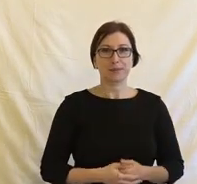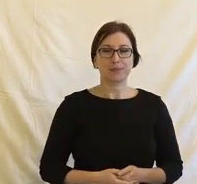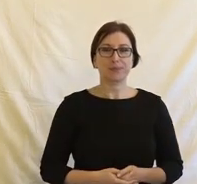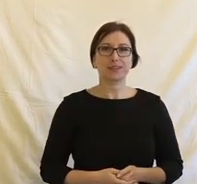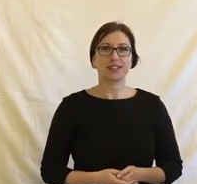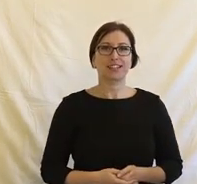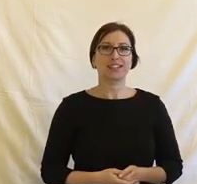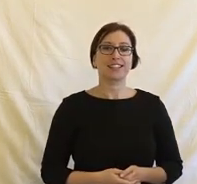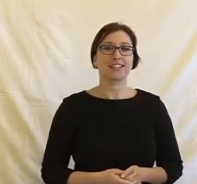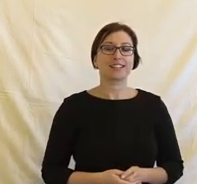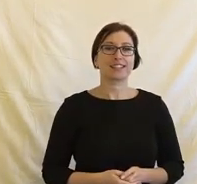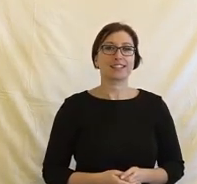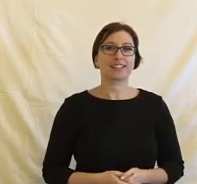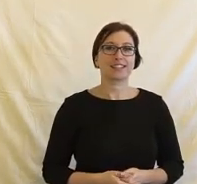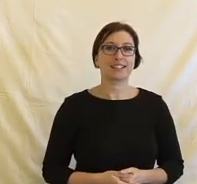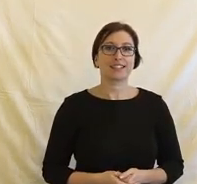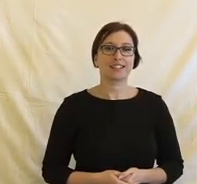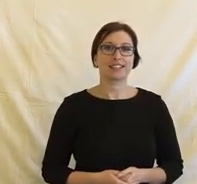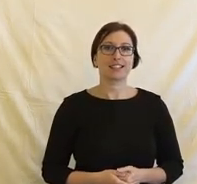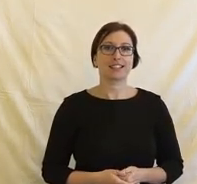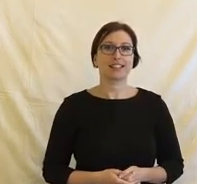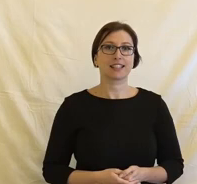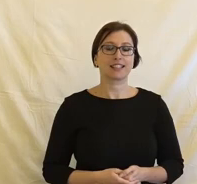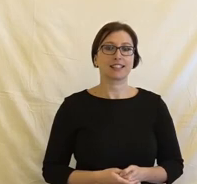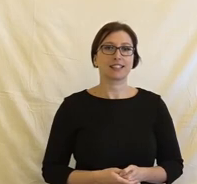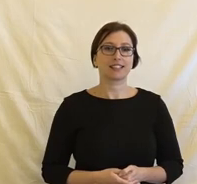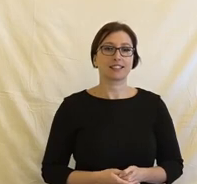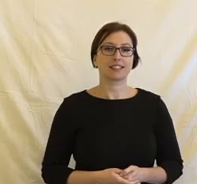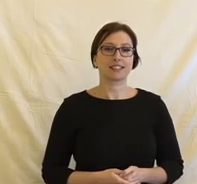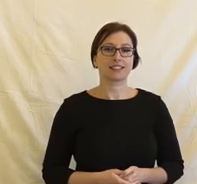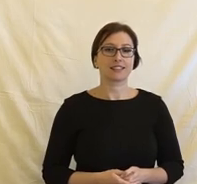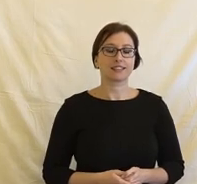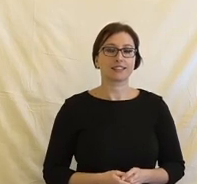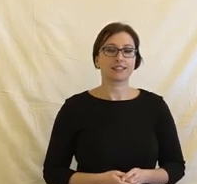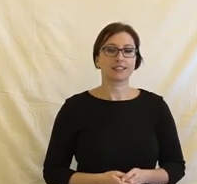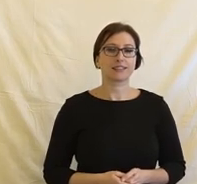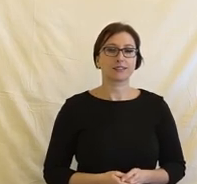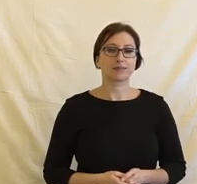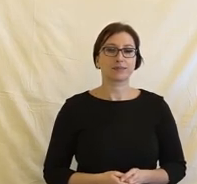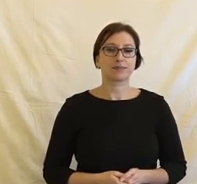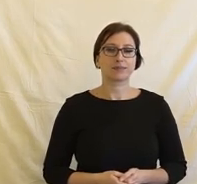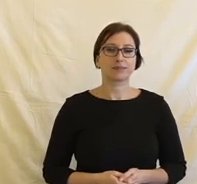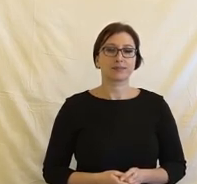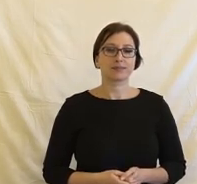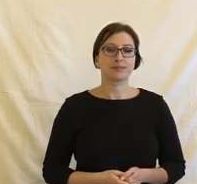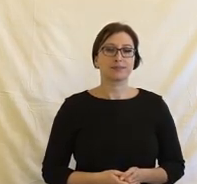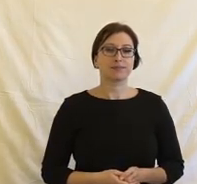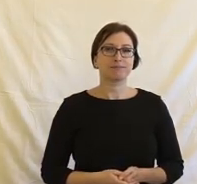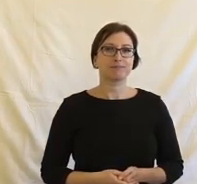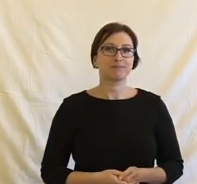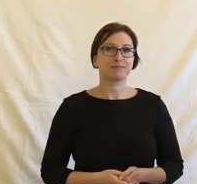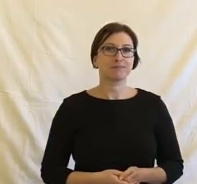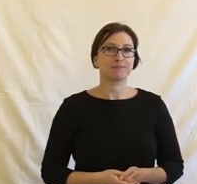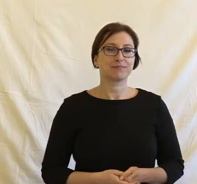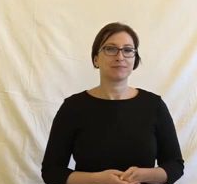Okay. So I have to say, I've been a bit apprehensive. This is the first time I'm really getting simultaneously translated.